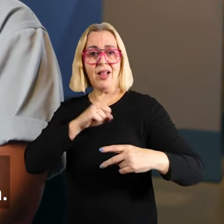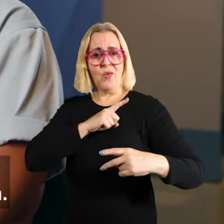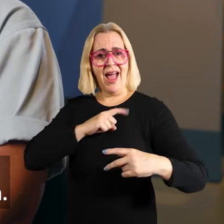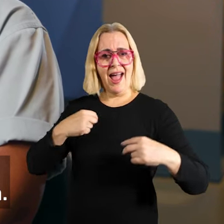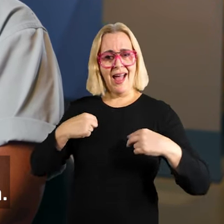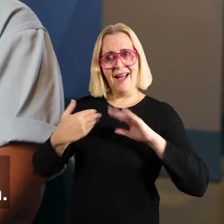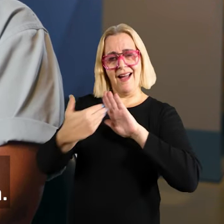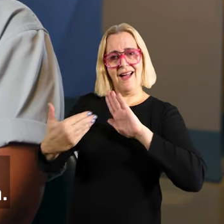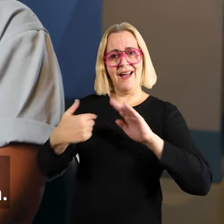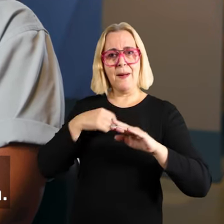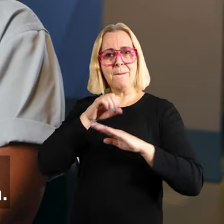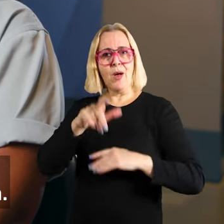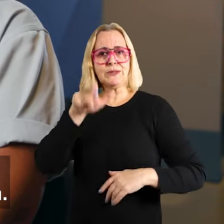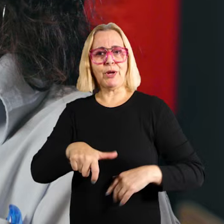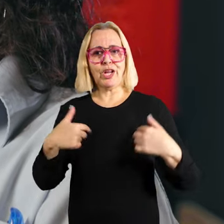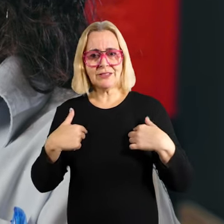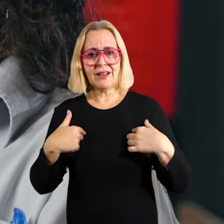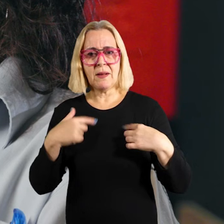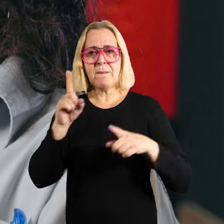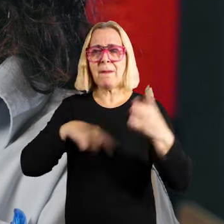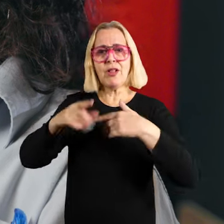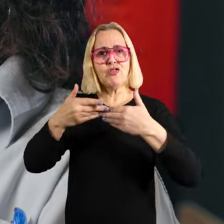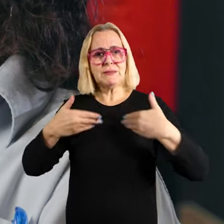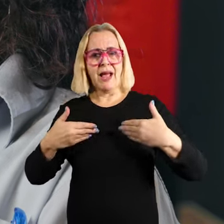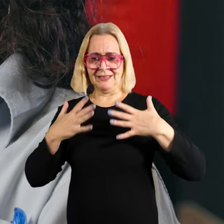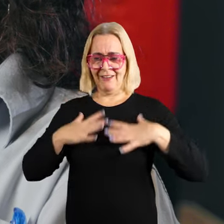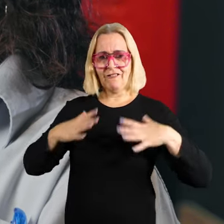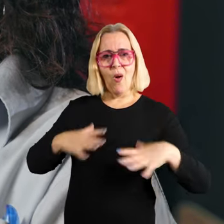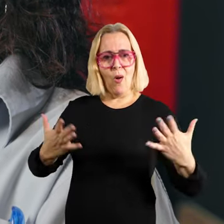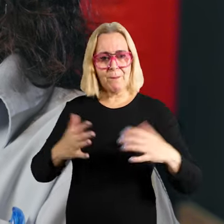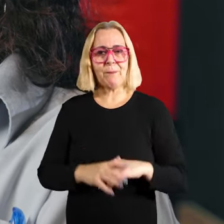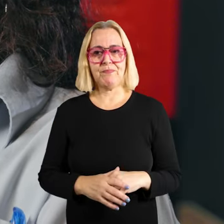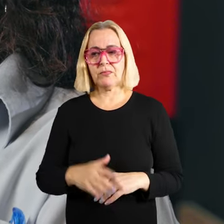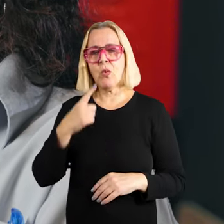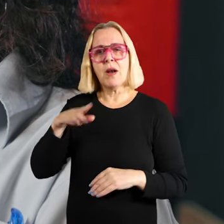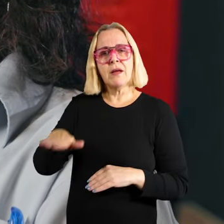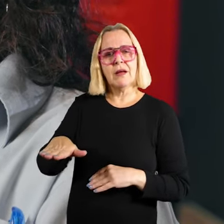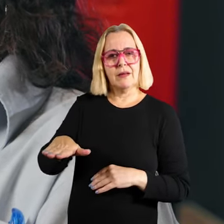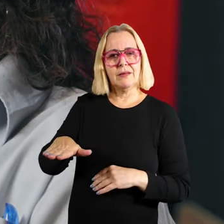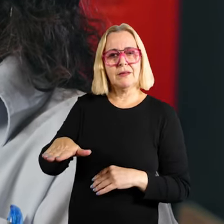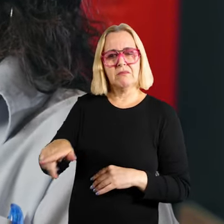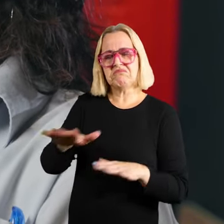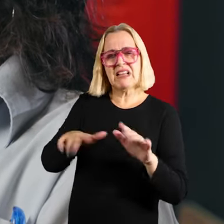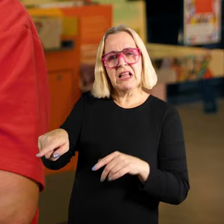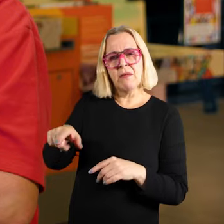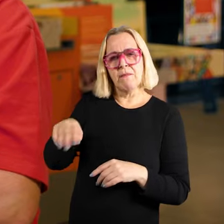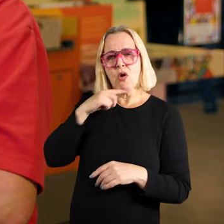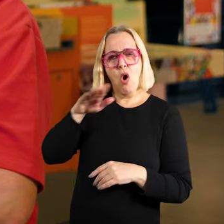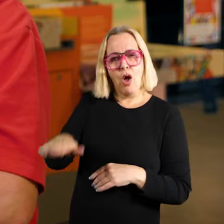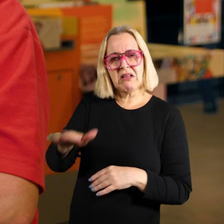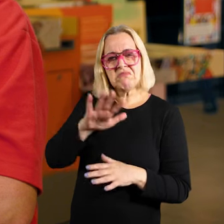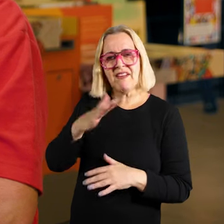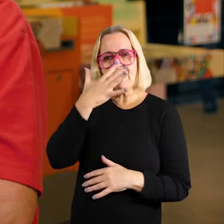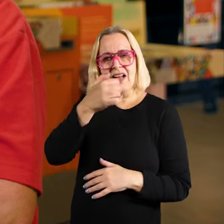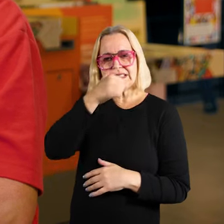they recognize me as a post person. So I think that respect is for my uniform. A little kid,